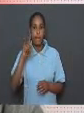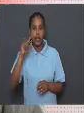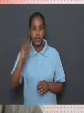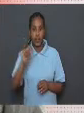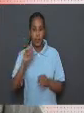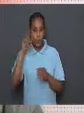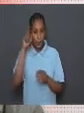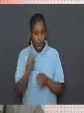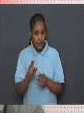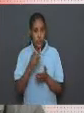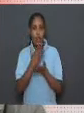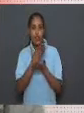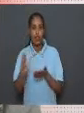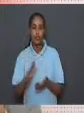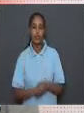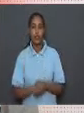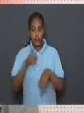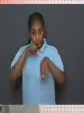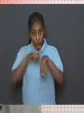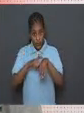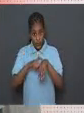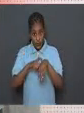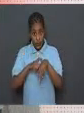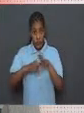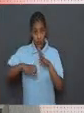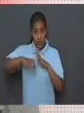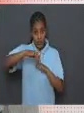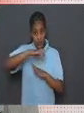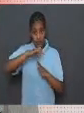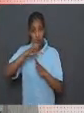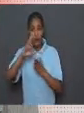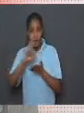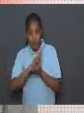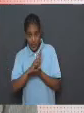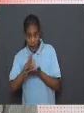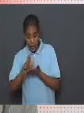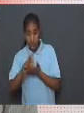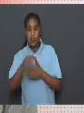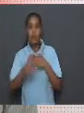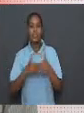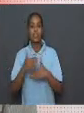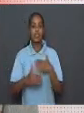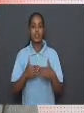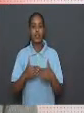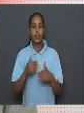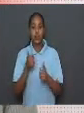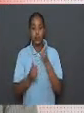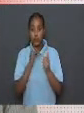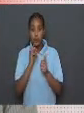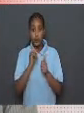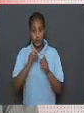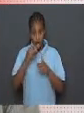be removed. During the electro-refining process, which is